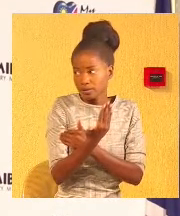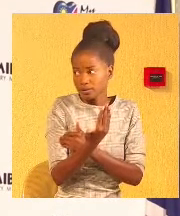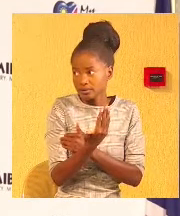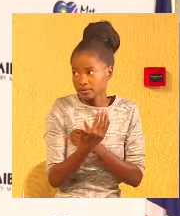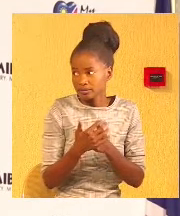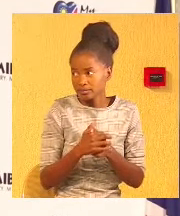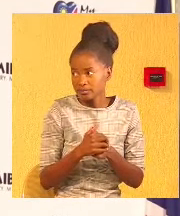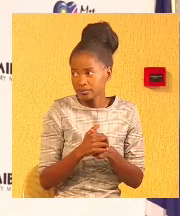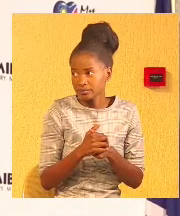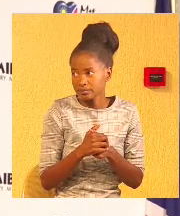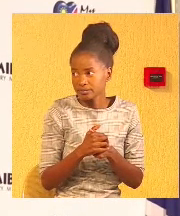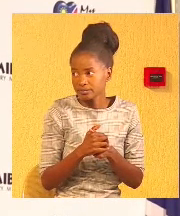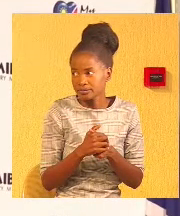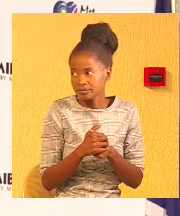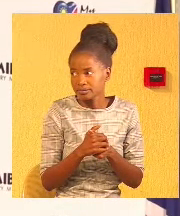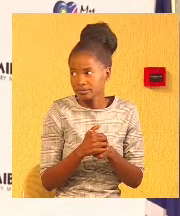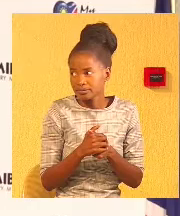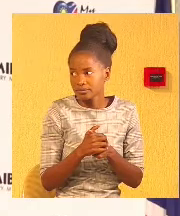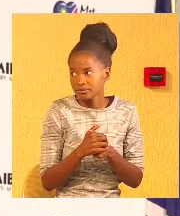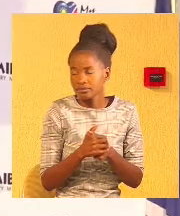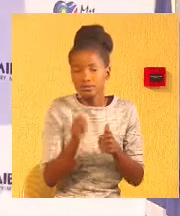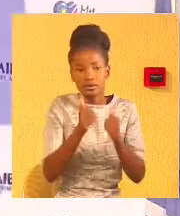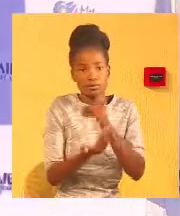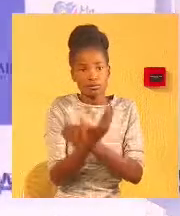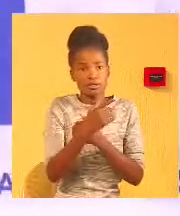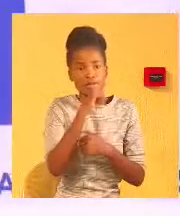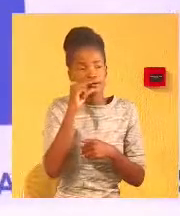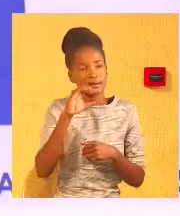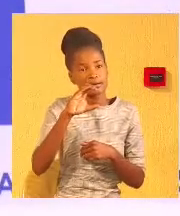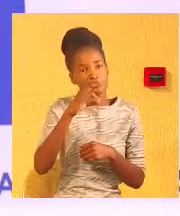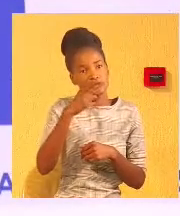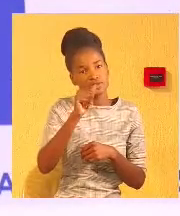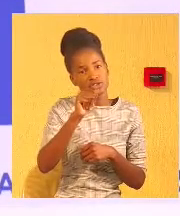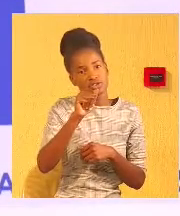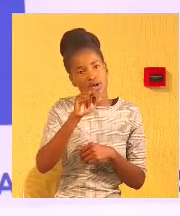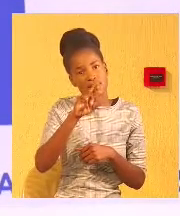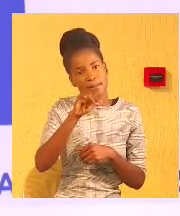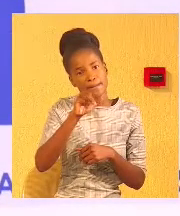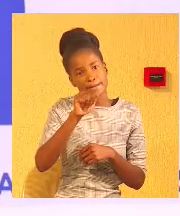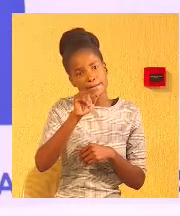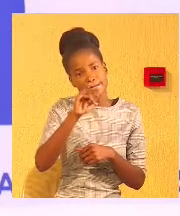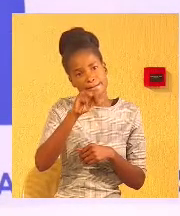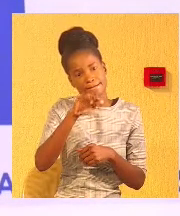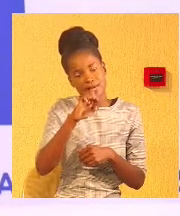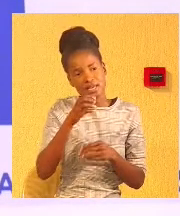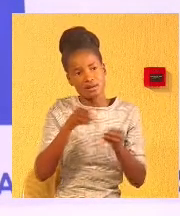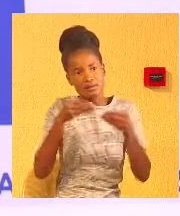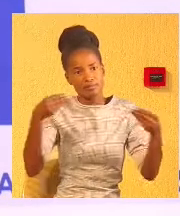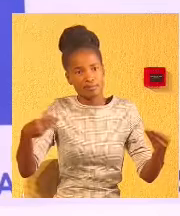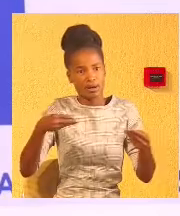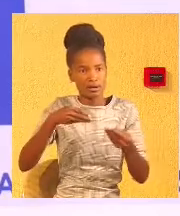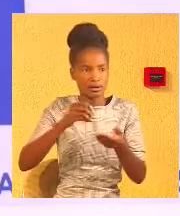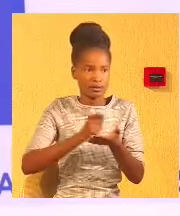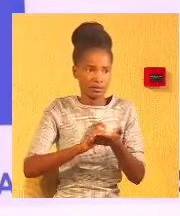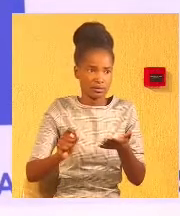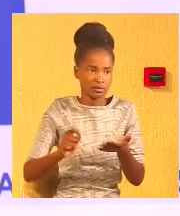Not yet. China? Good morning. My name is Charmaine Gashihewe from the Namibian newspaper. I wanted to find out from Mr. Misika